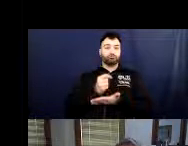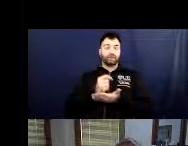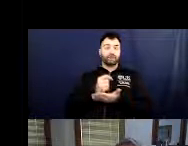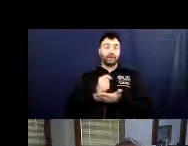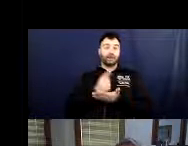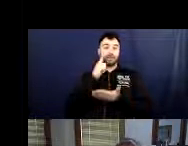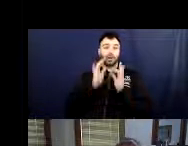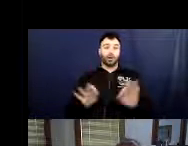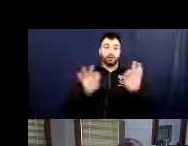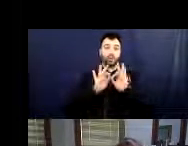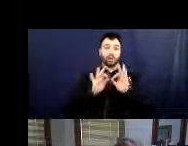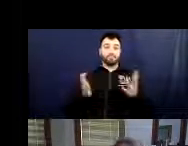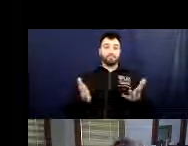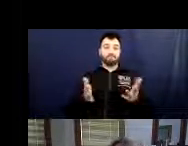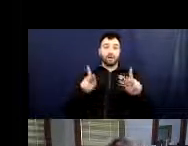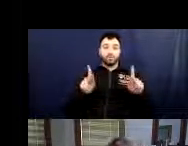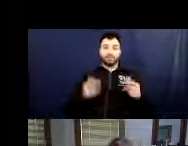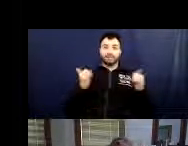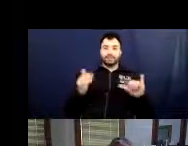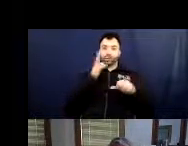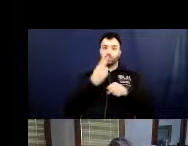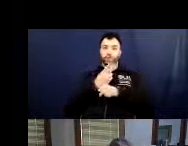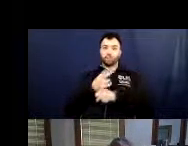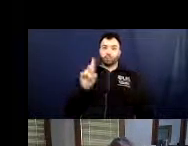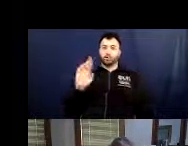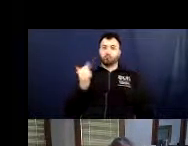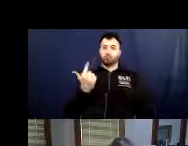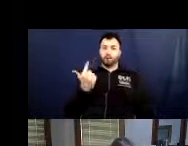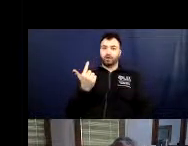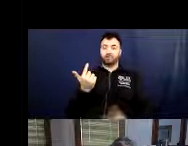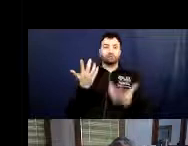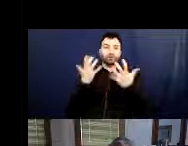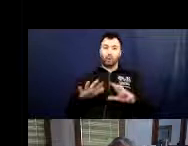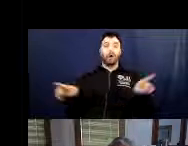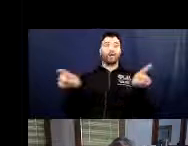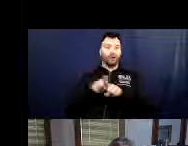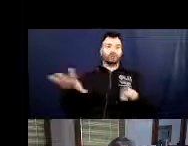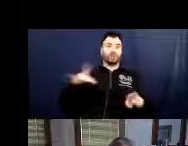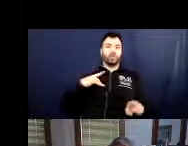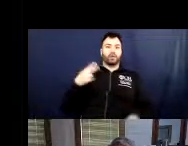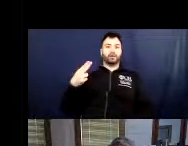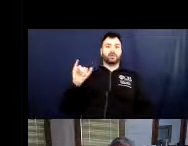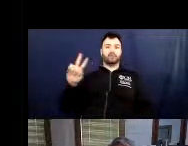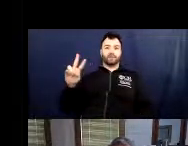and whether people were using drugs seemed to be a minor circumstance around that particular